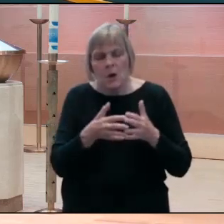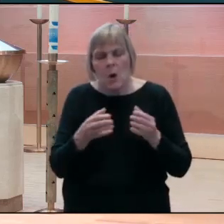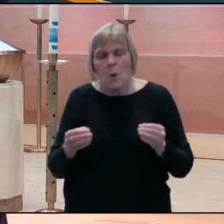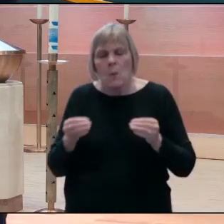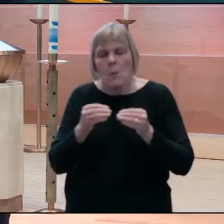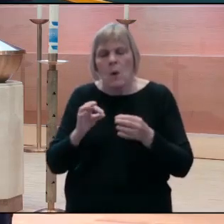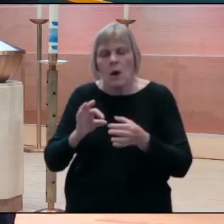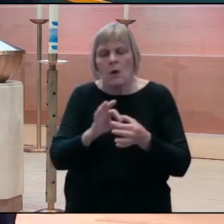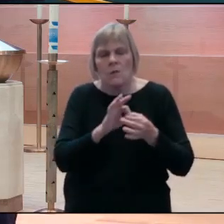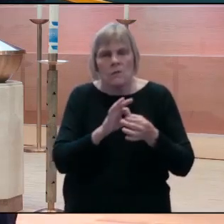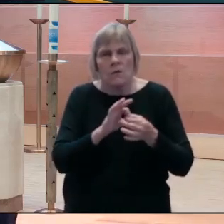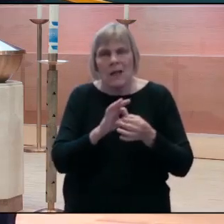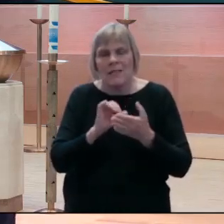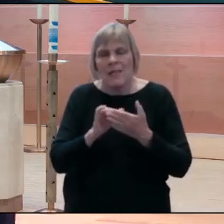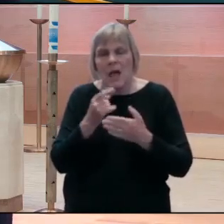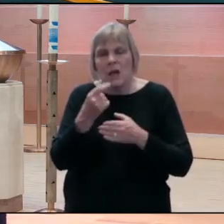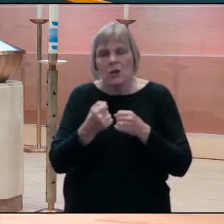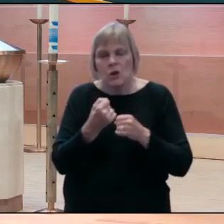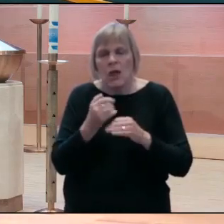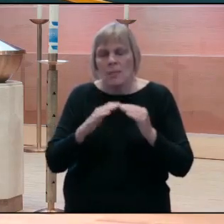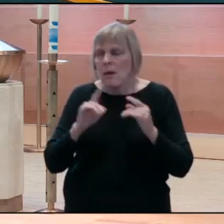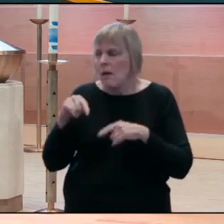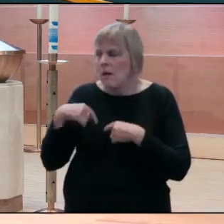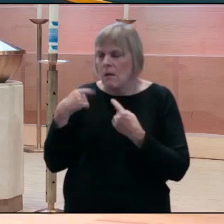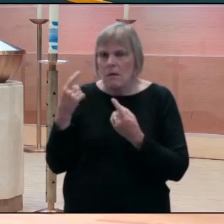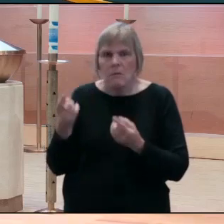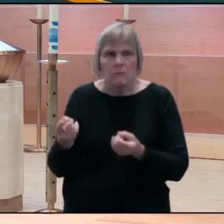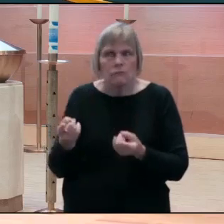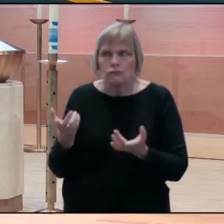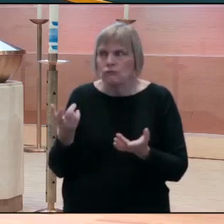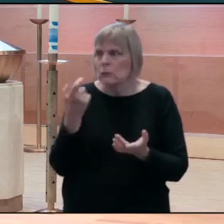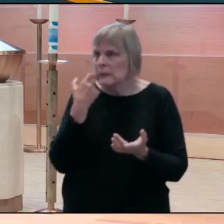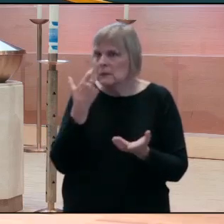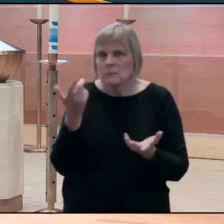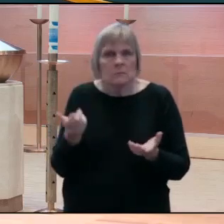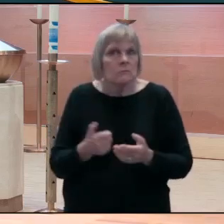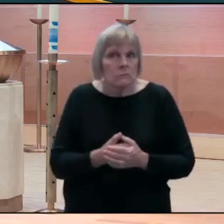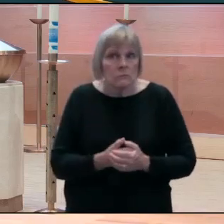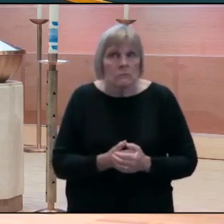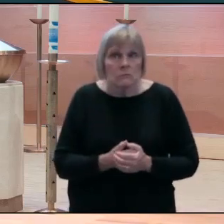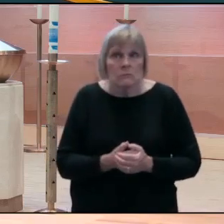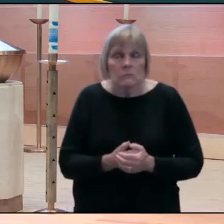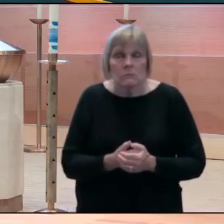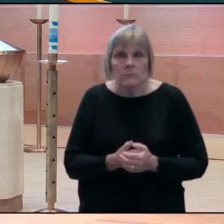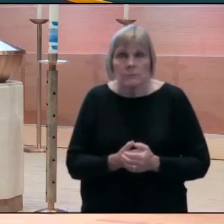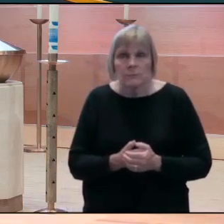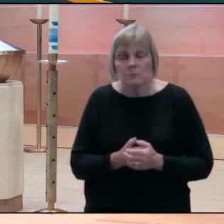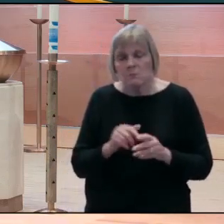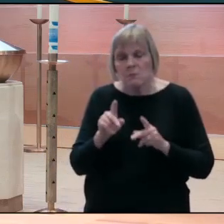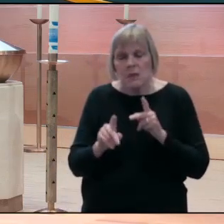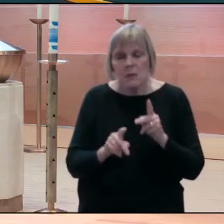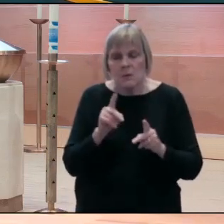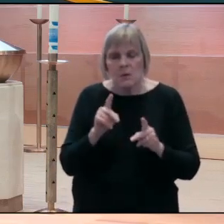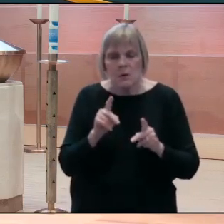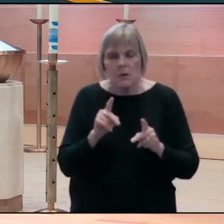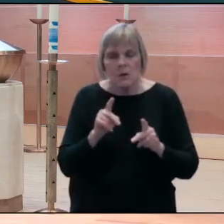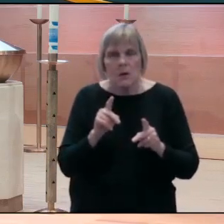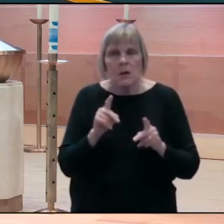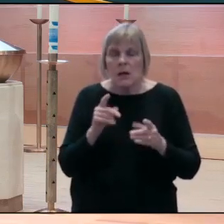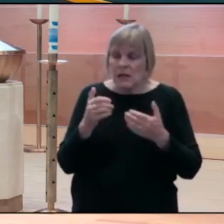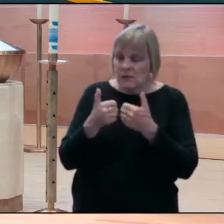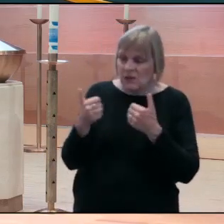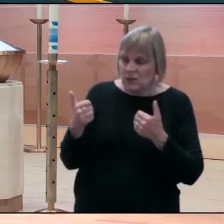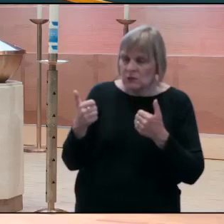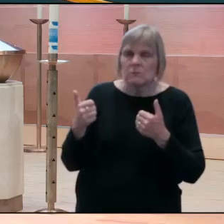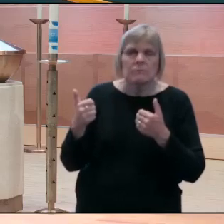more unified that following year than it had been in recent memory. People set aside their